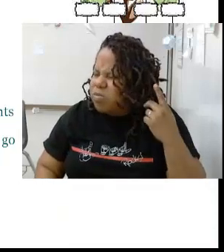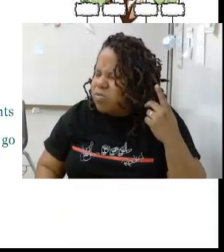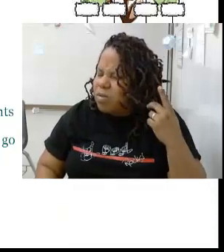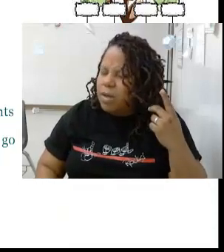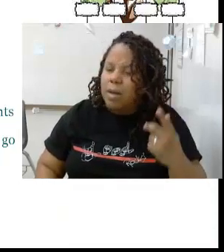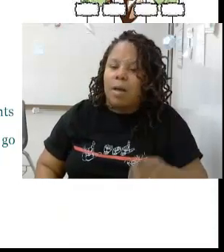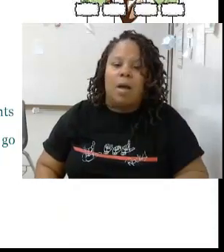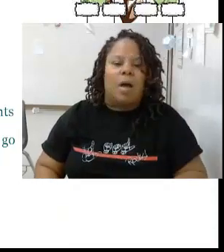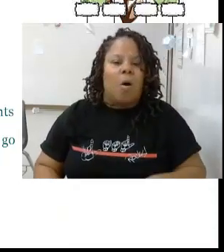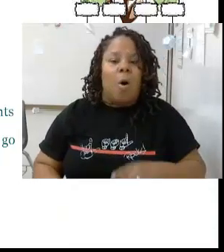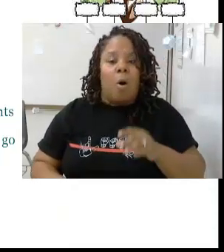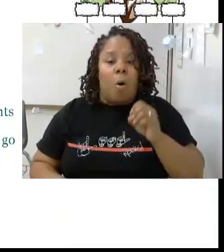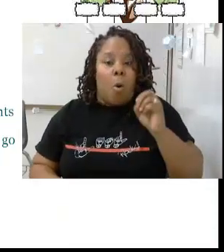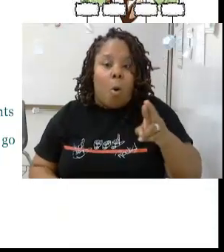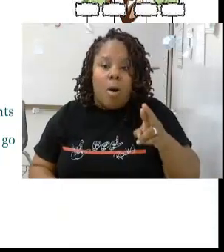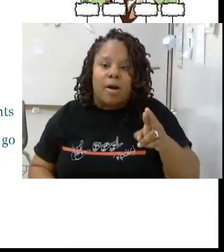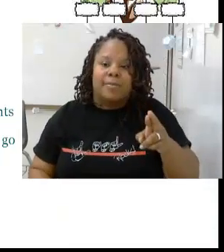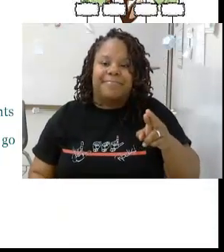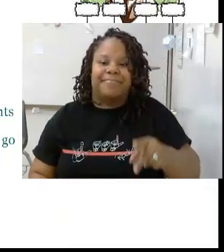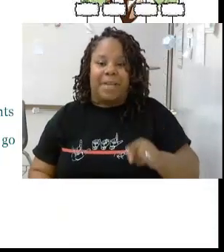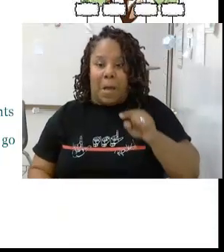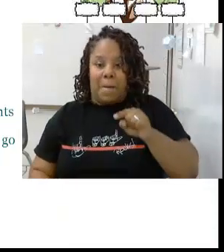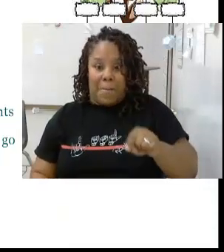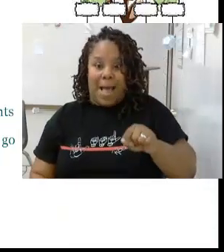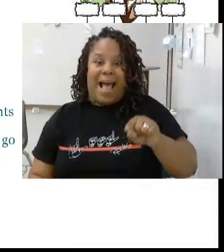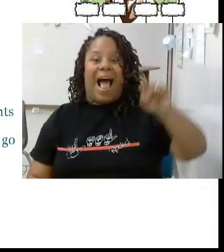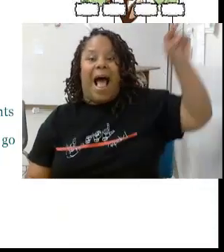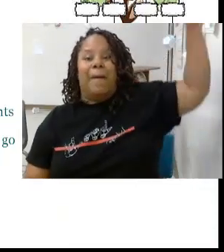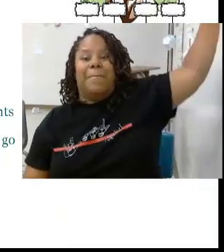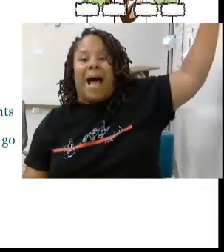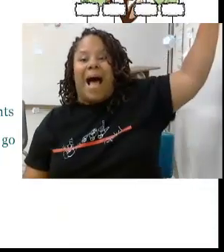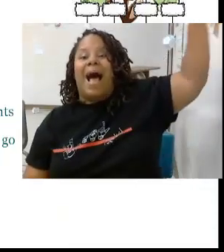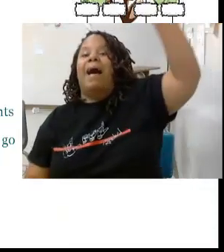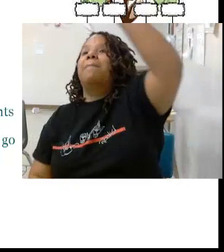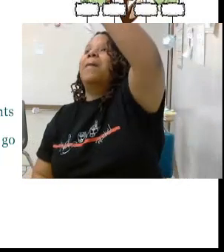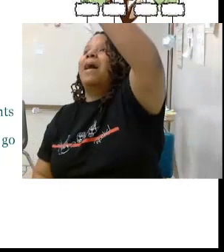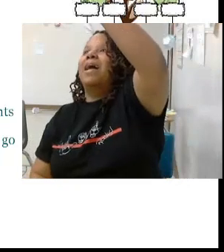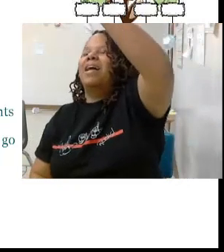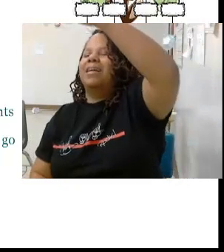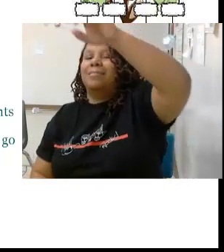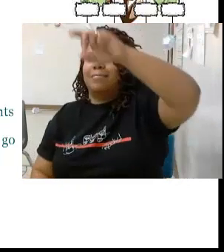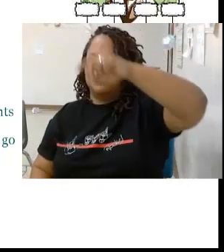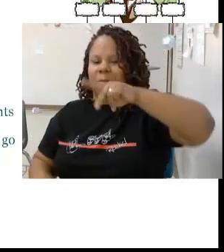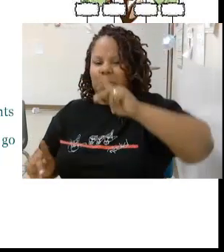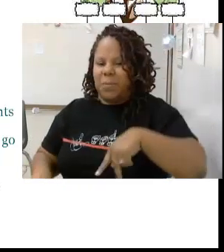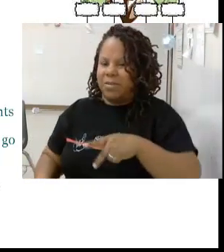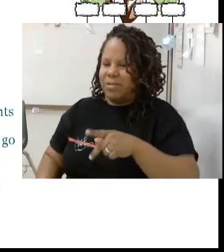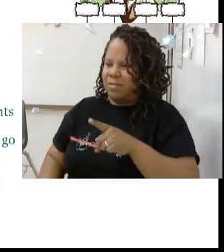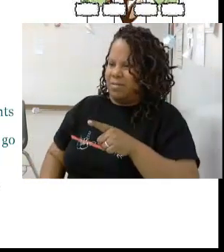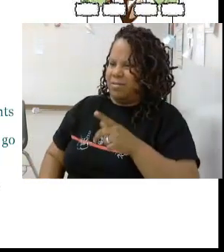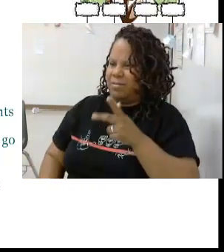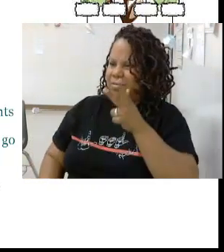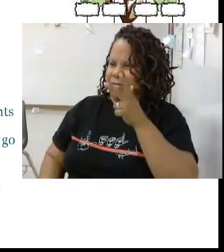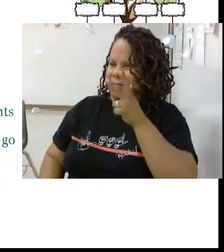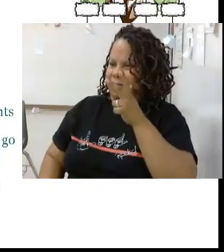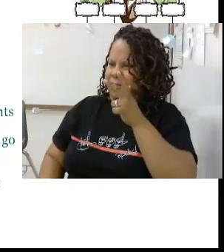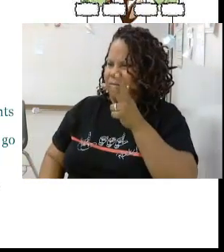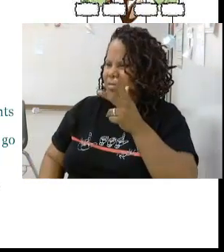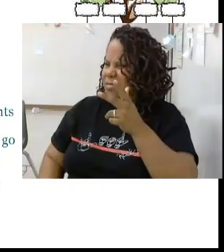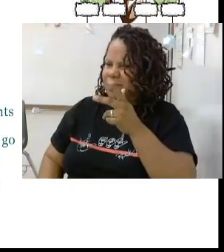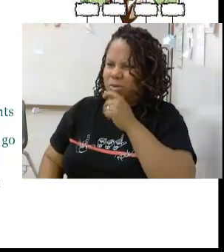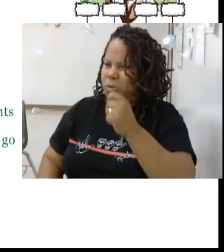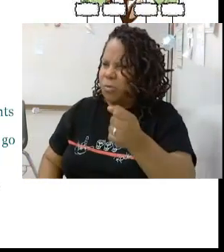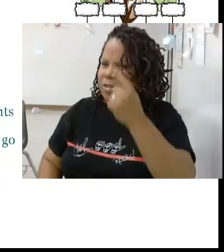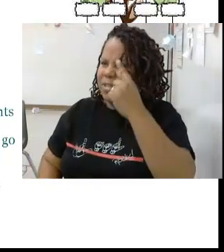setting them up where they're not too close to each other to where it's confusing when you point who you're referring to, but not too far to where you set up this real